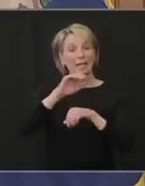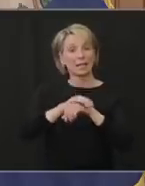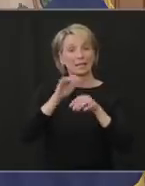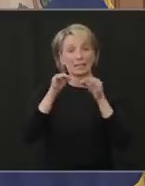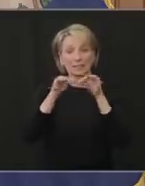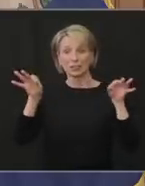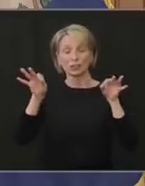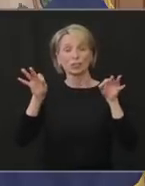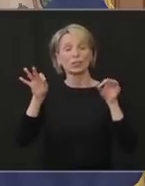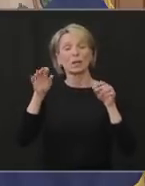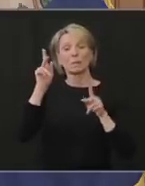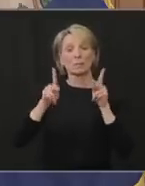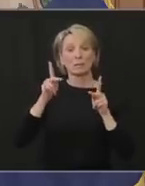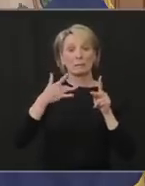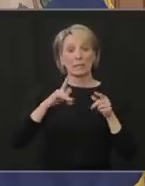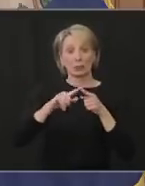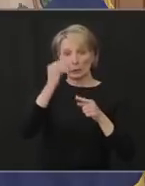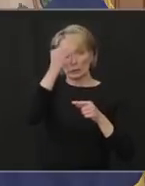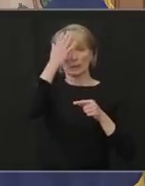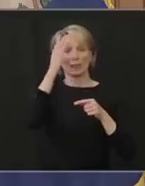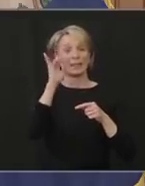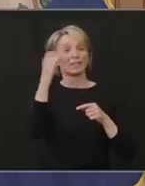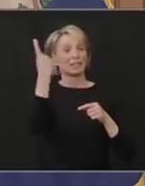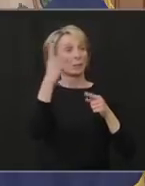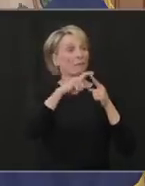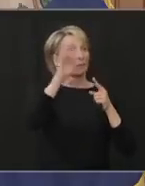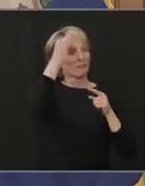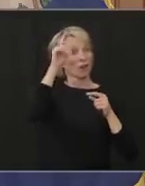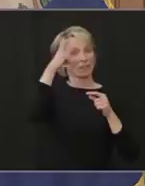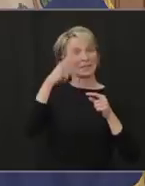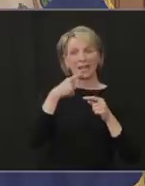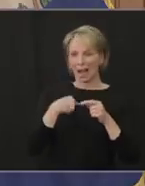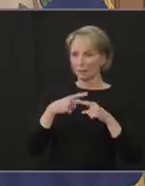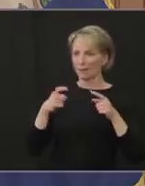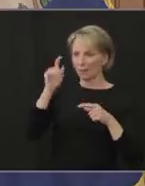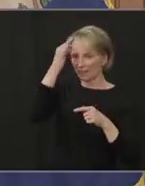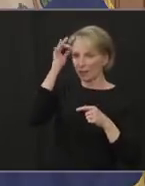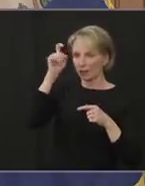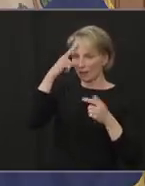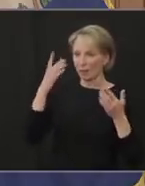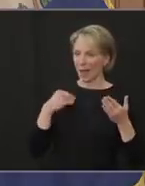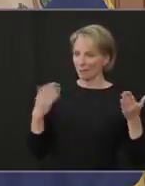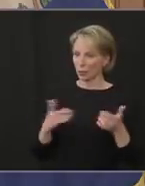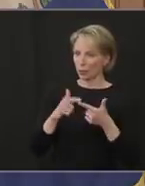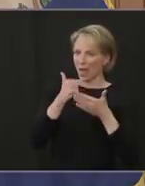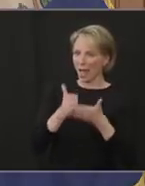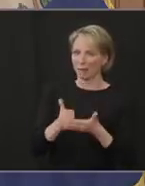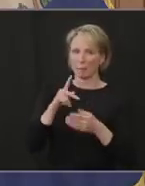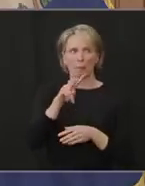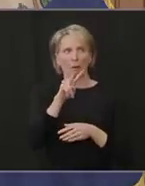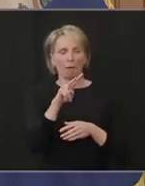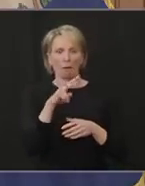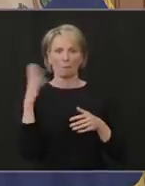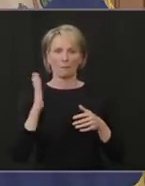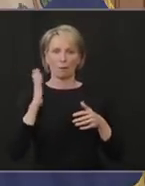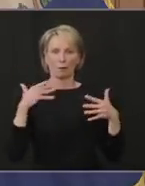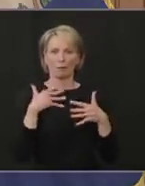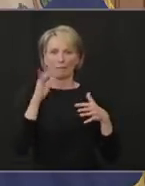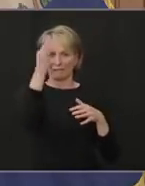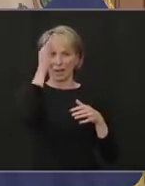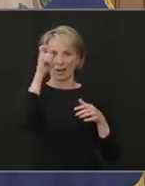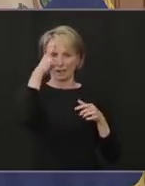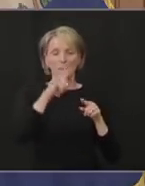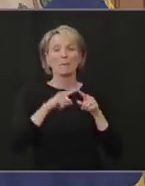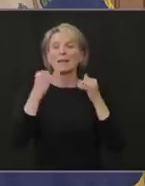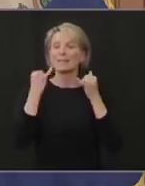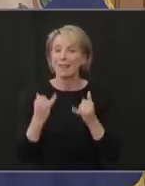"I'm from the federal government and I'm here to help you." And we chuckled, but right now we really need you here. And what you did at 2 o'clock in the morning